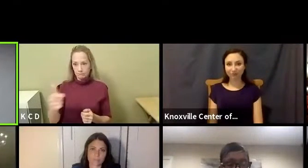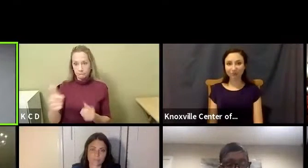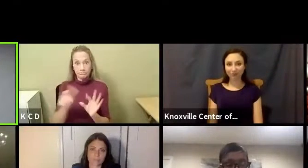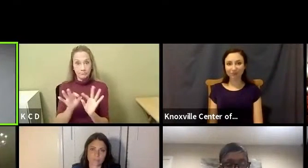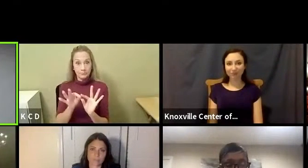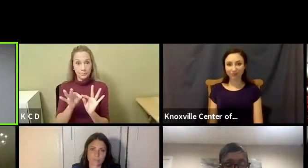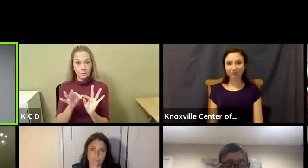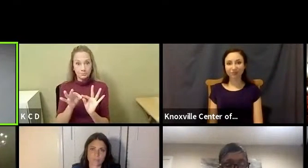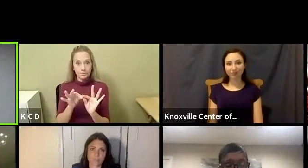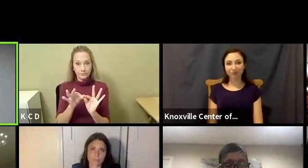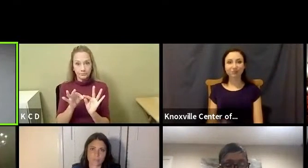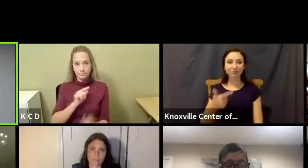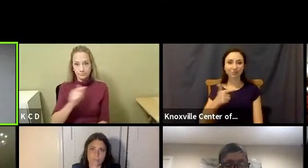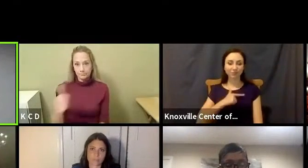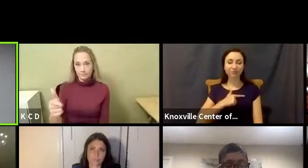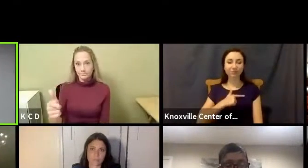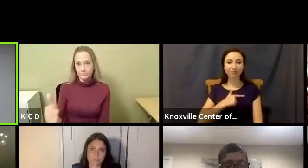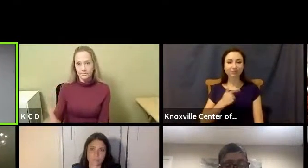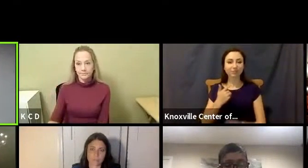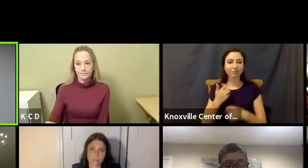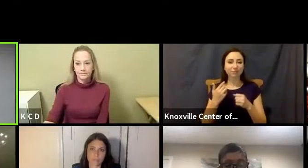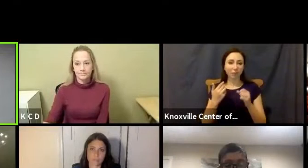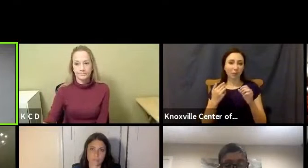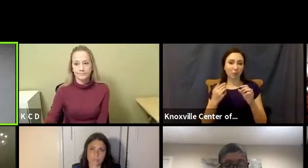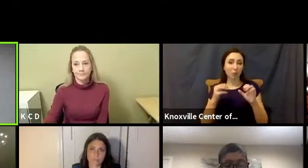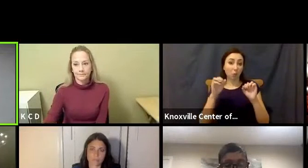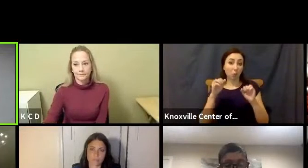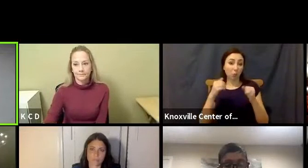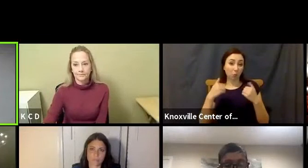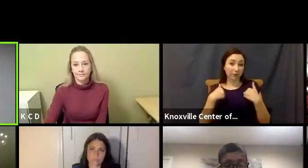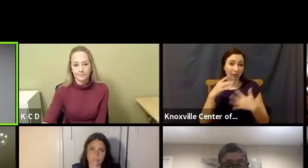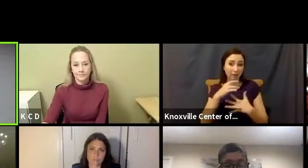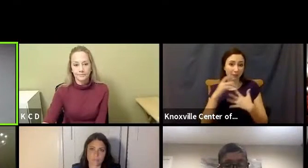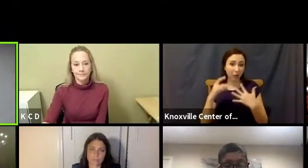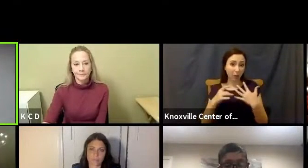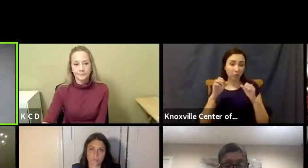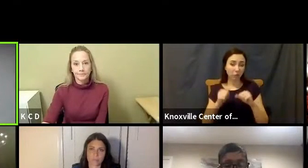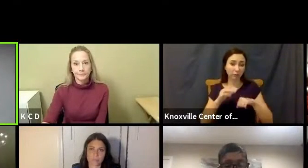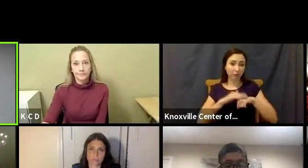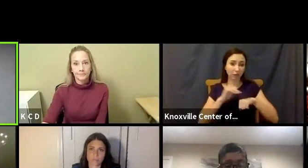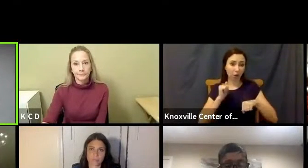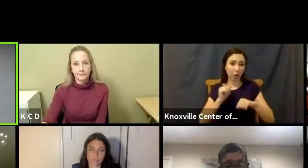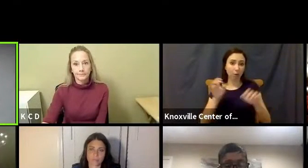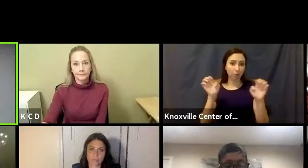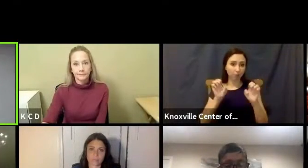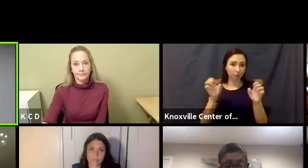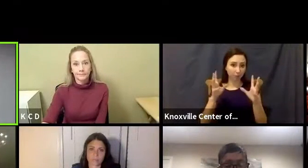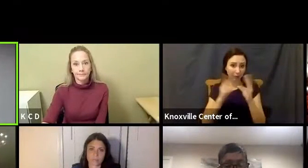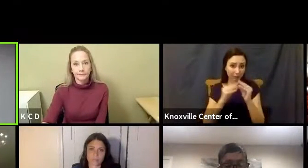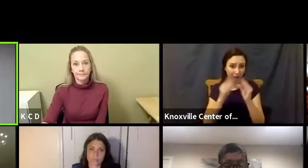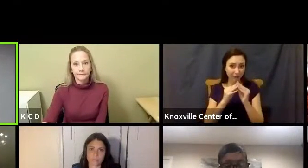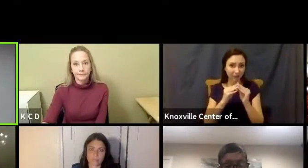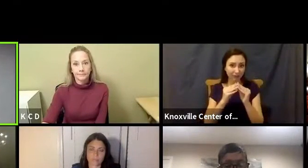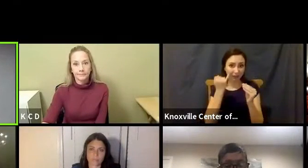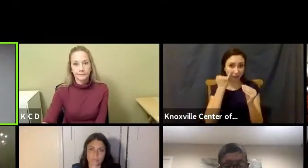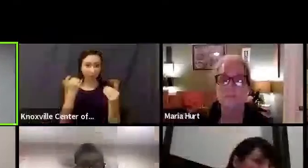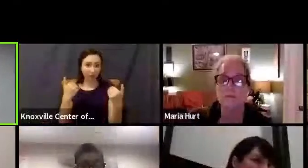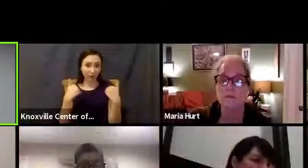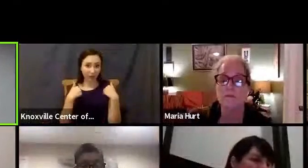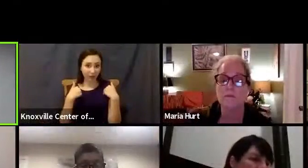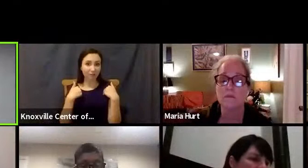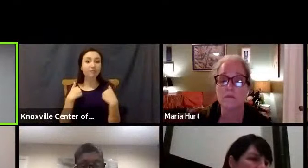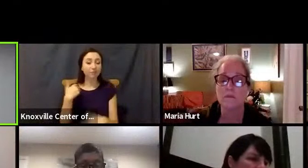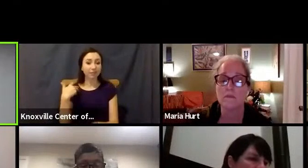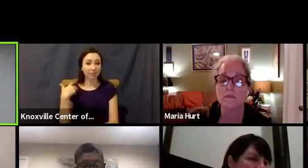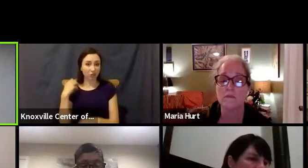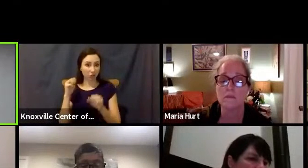of calling an extra meeting. We always have the option of calling an emergency meeting, or, the chair can do that with a